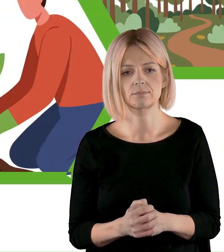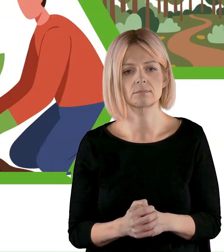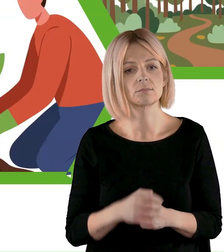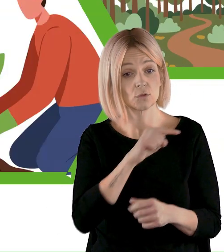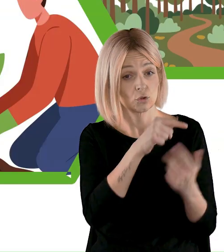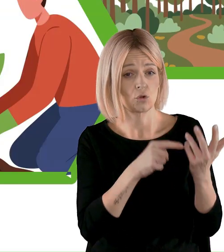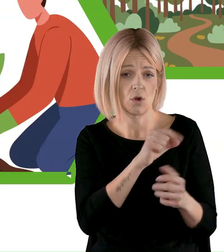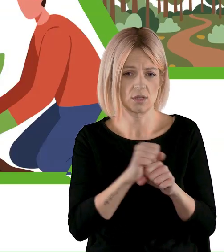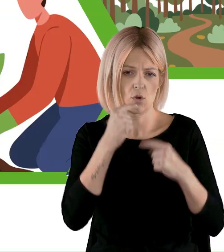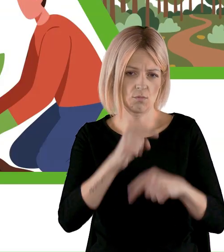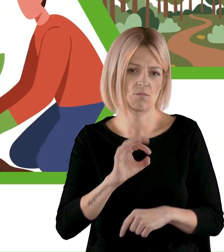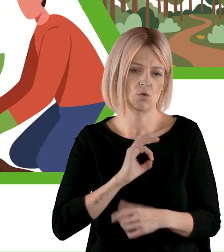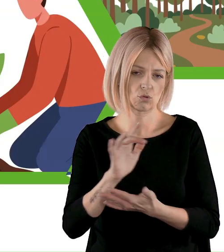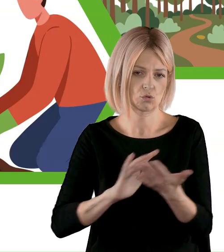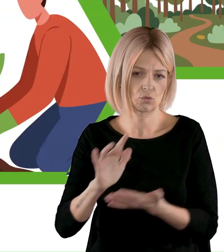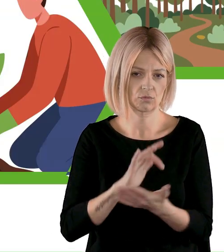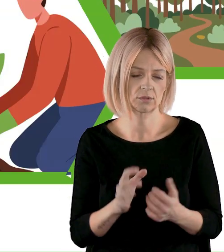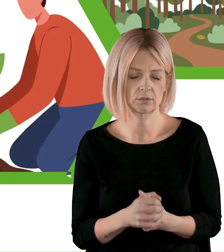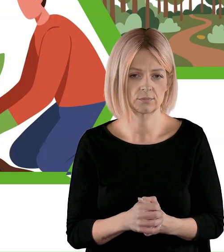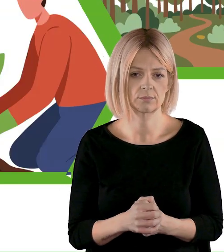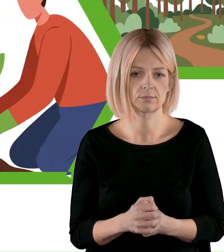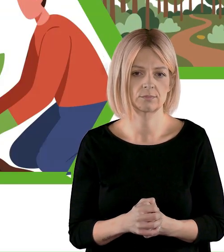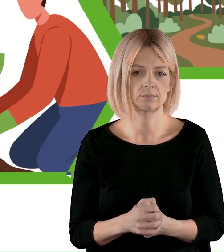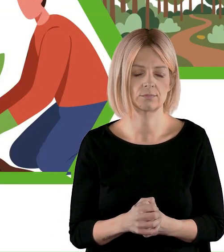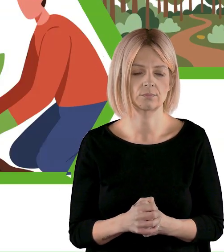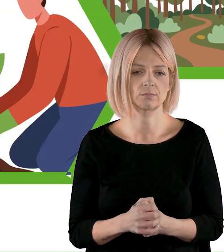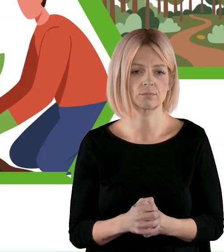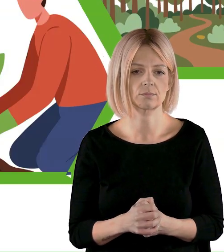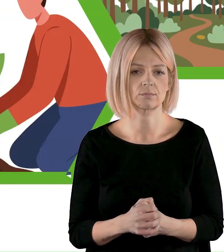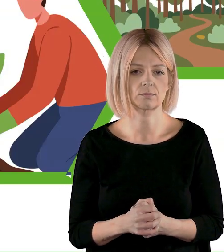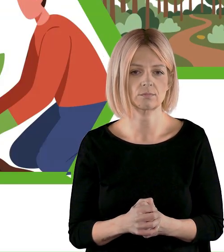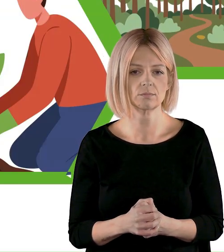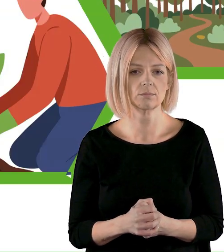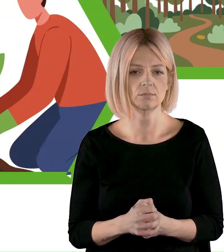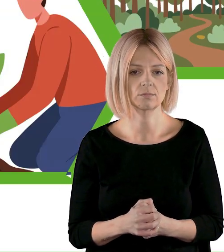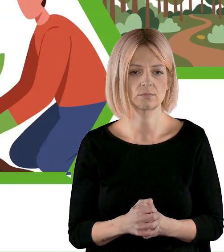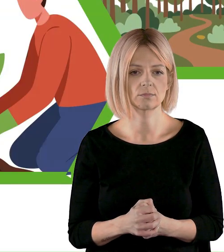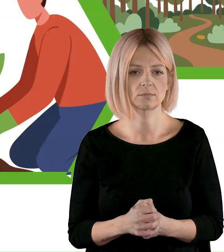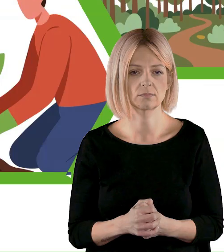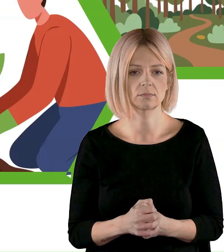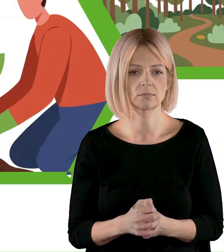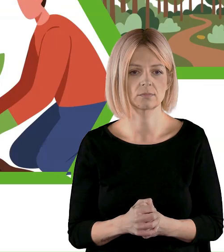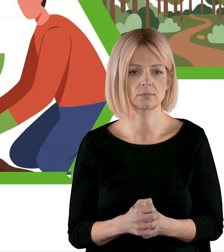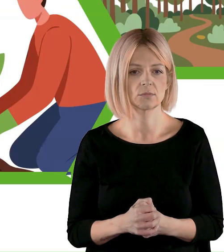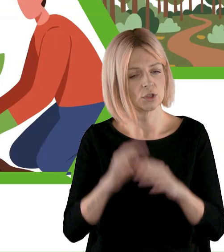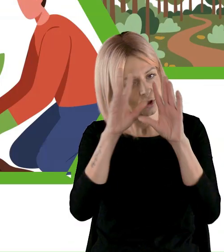environment, the respect for nature and future generations, awareness of the impact of daily